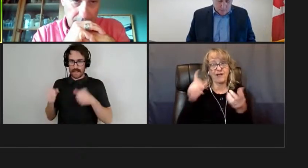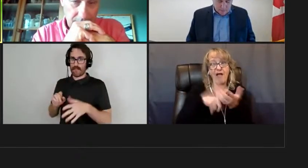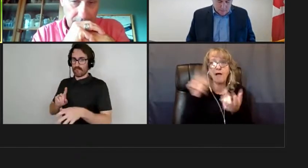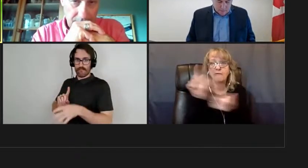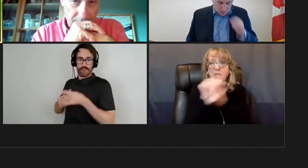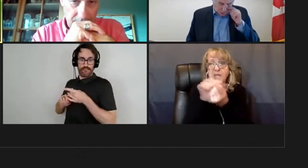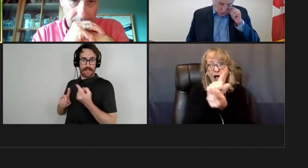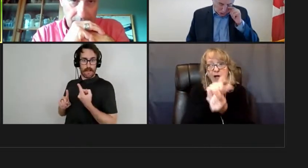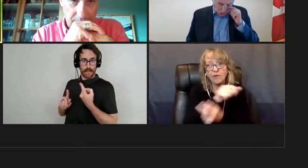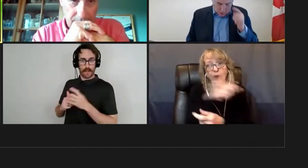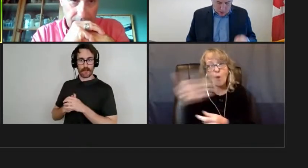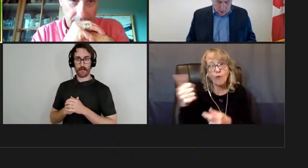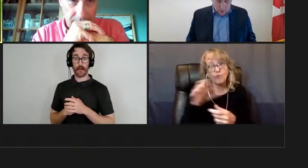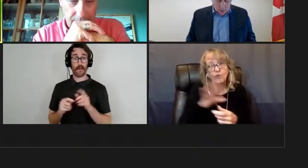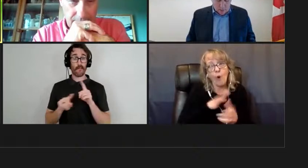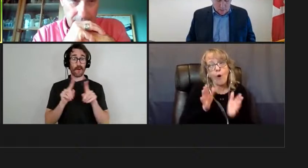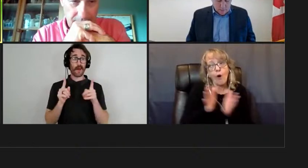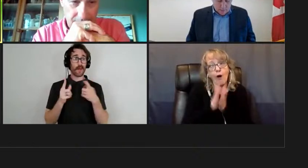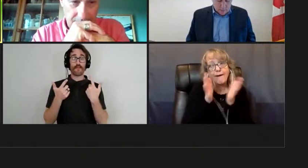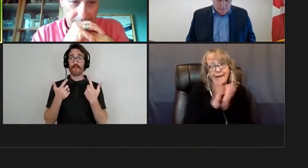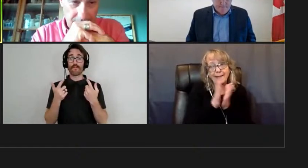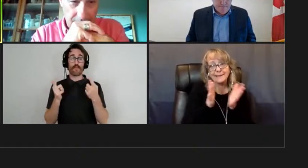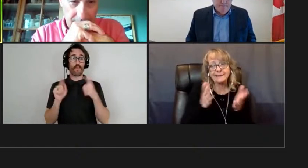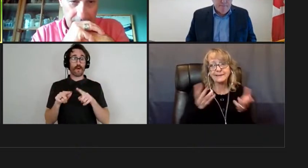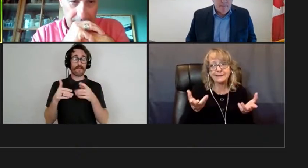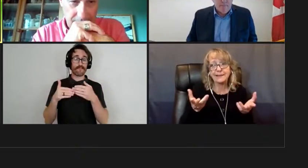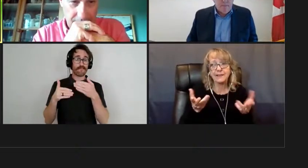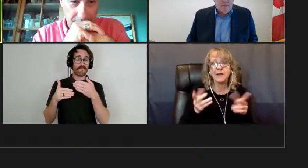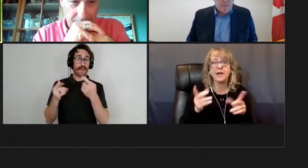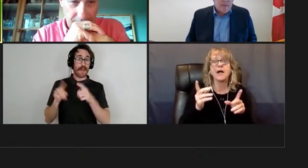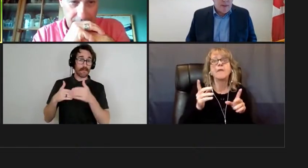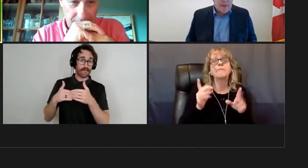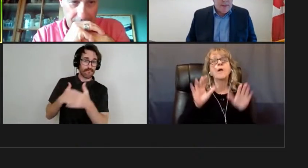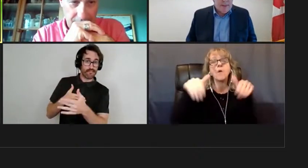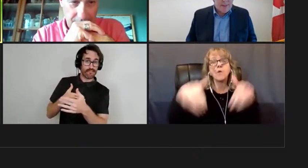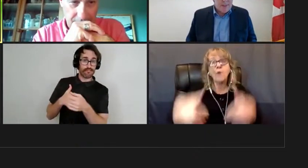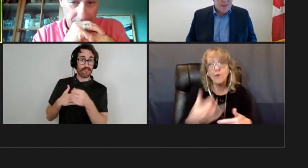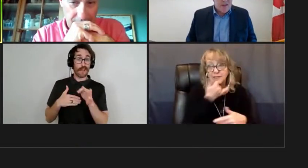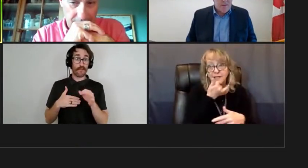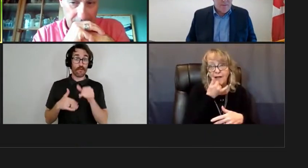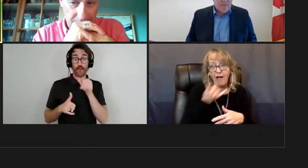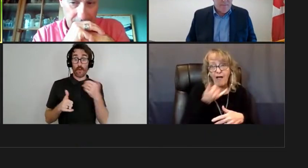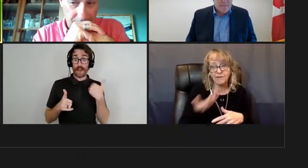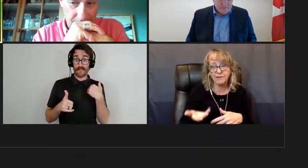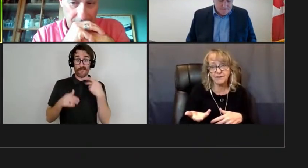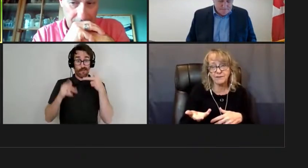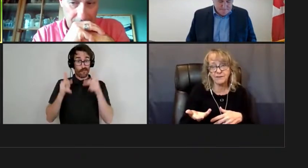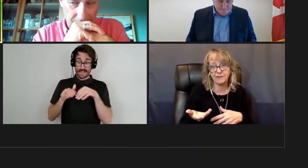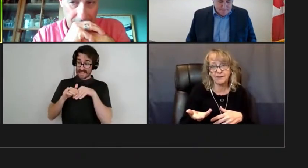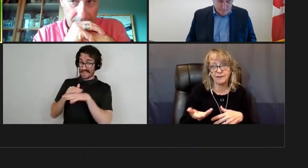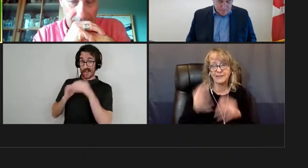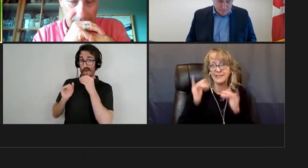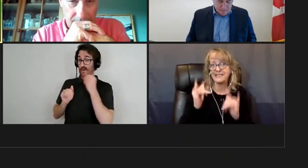There's also, you know, what are the consequences of not doing that?